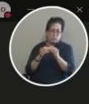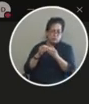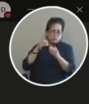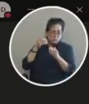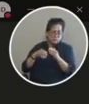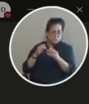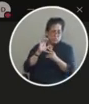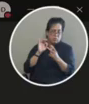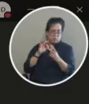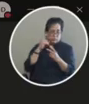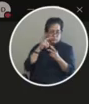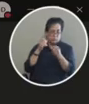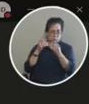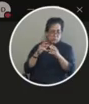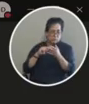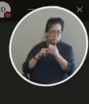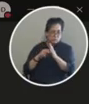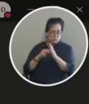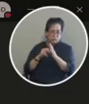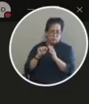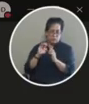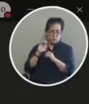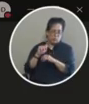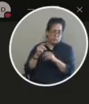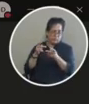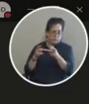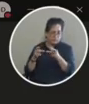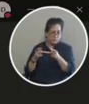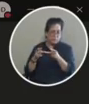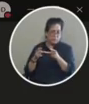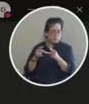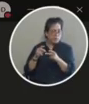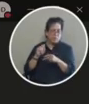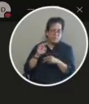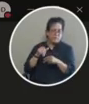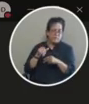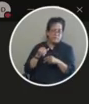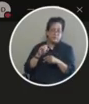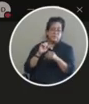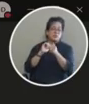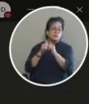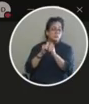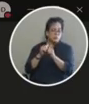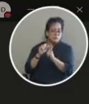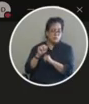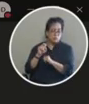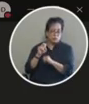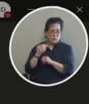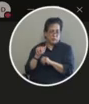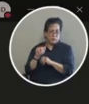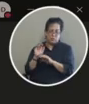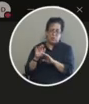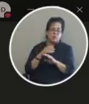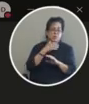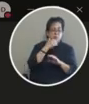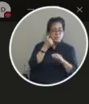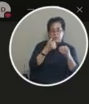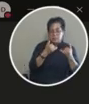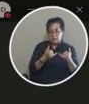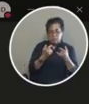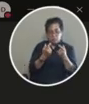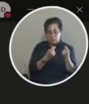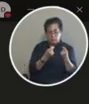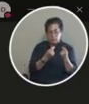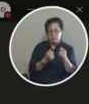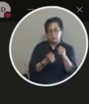option for a multi-purpose performing arts facility. That is a sports arena. The best we can do now is to take the